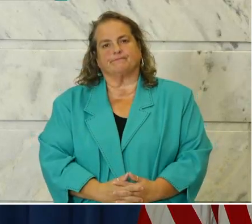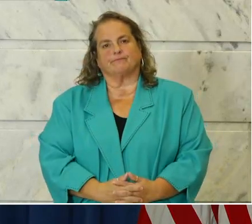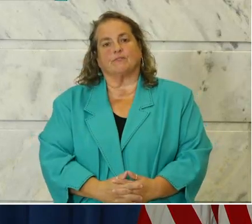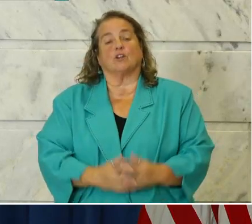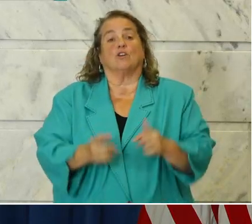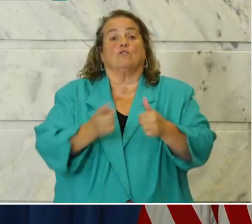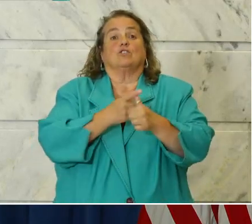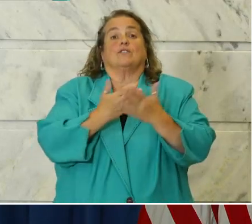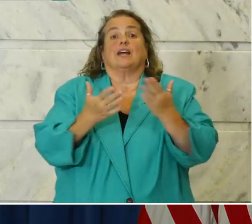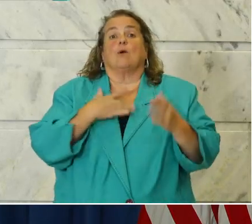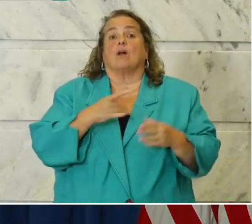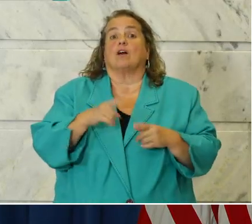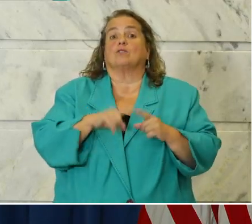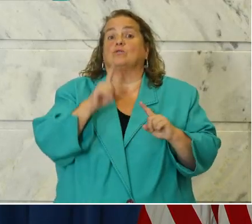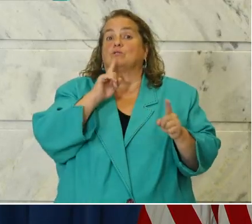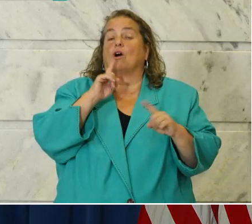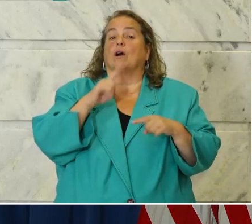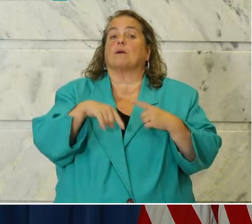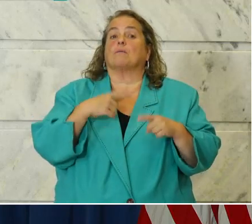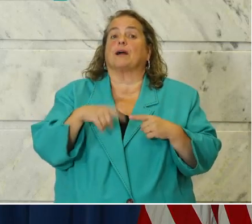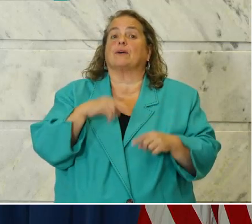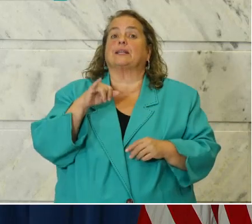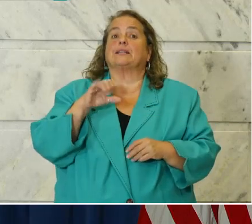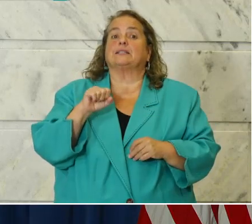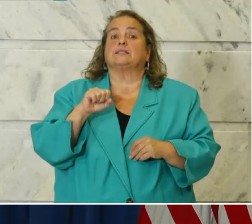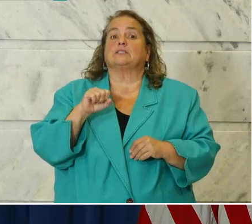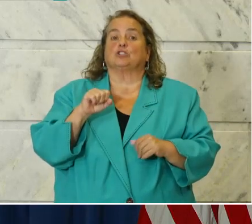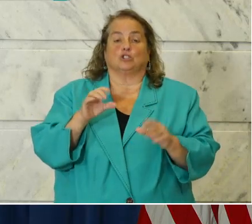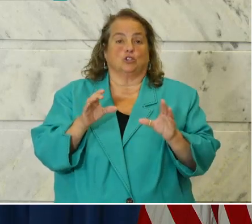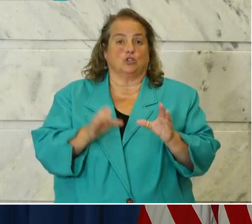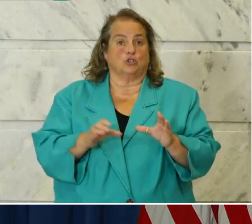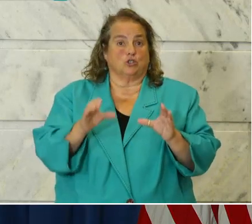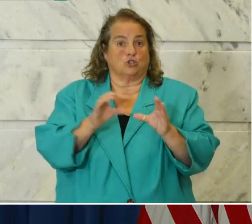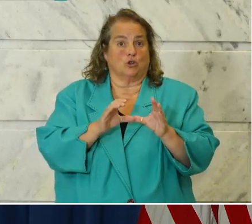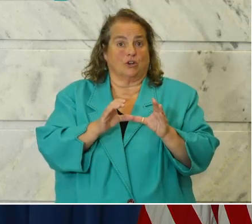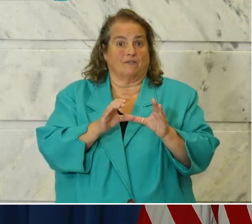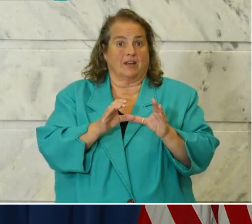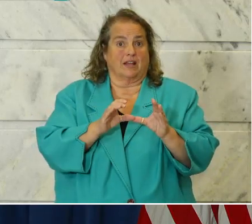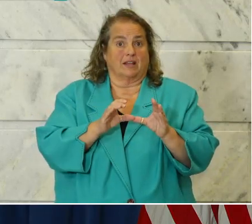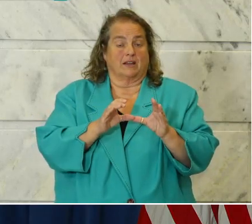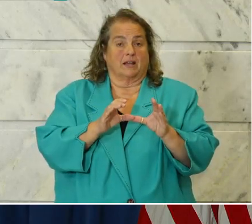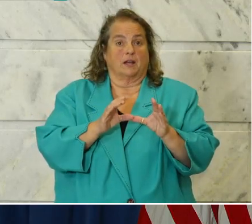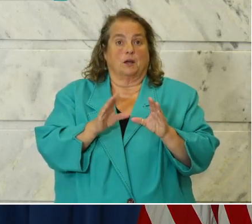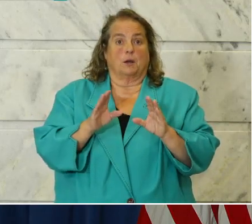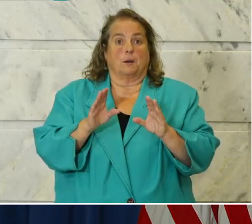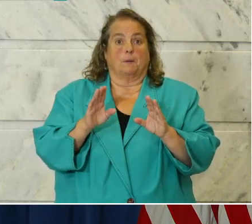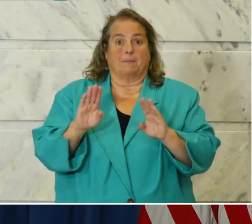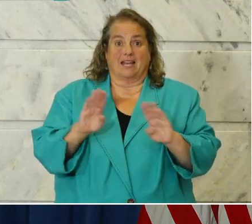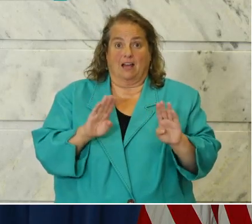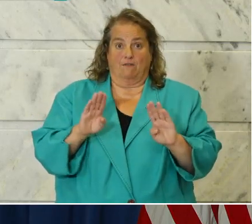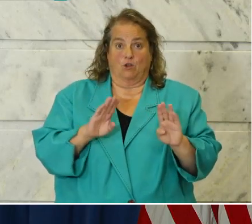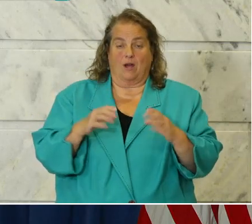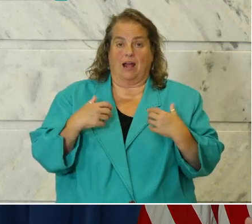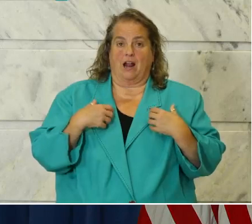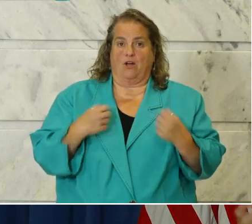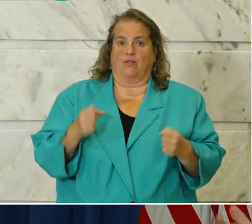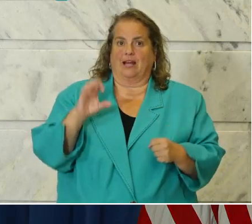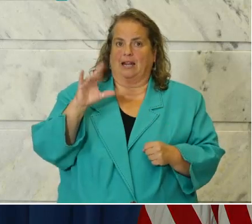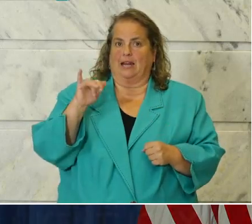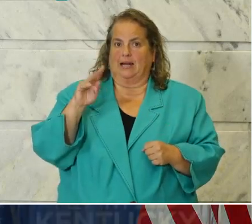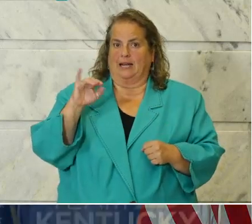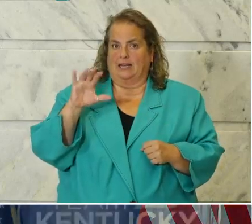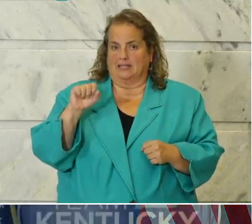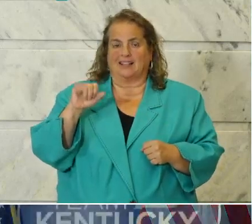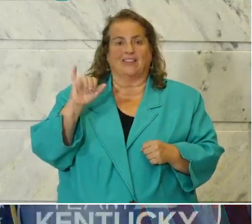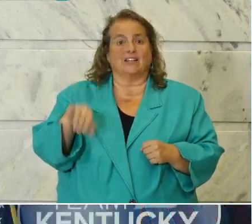First thing I'd like to talk about is certified behavioral health clinics. This was a